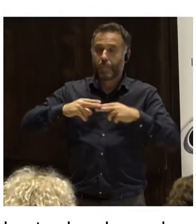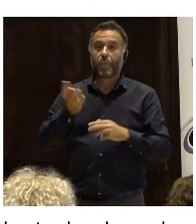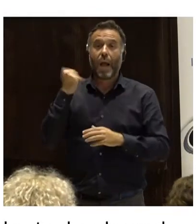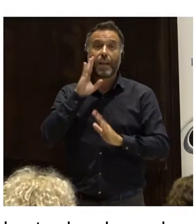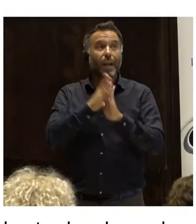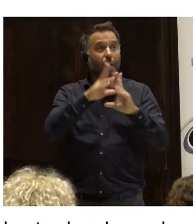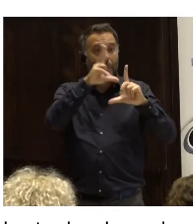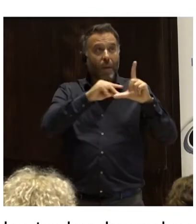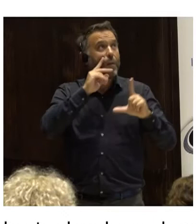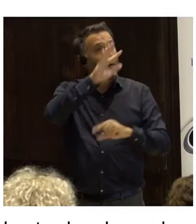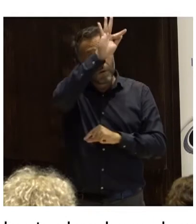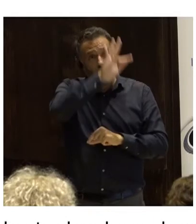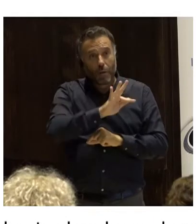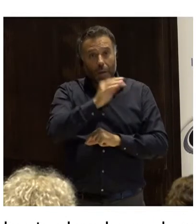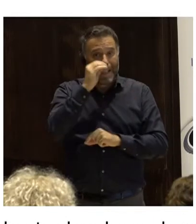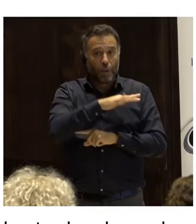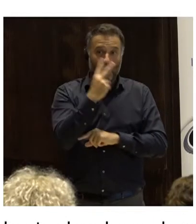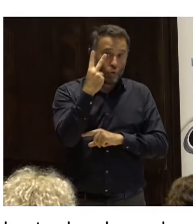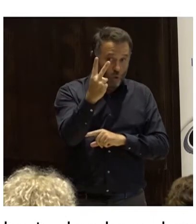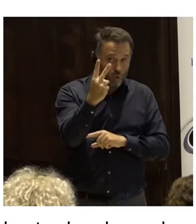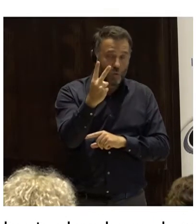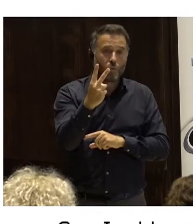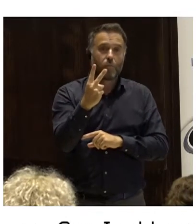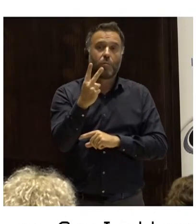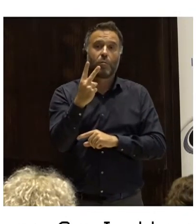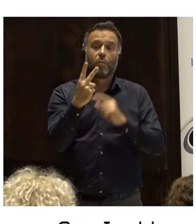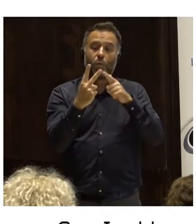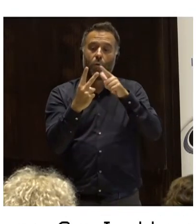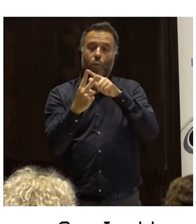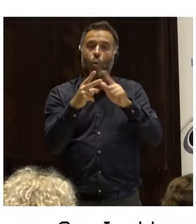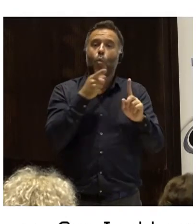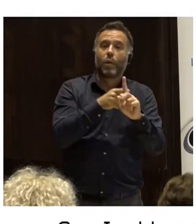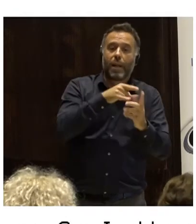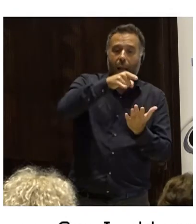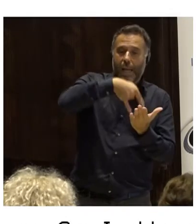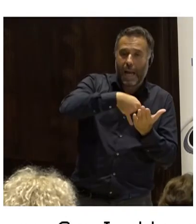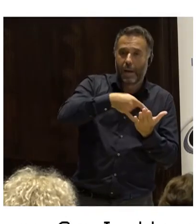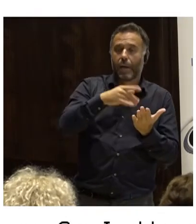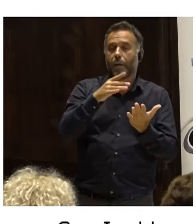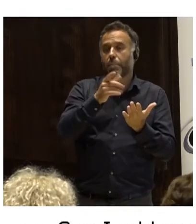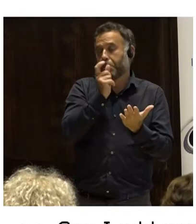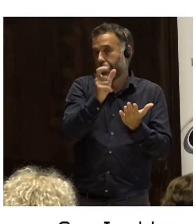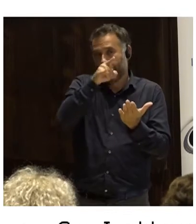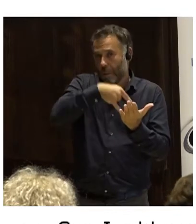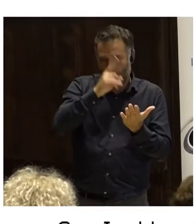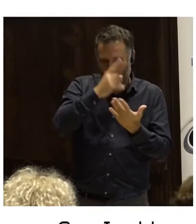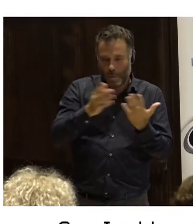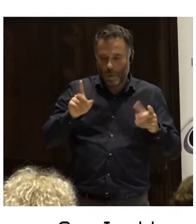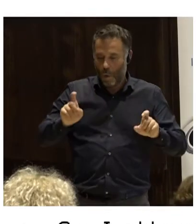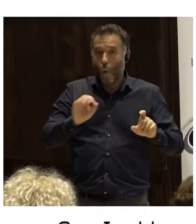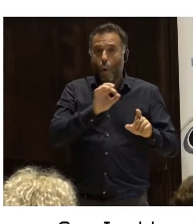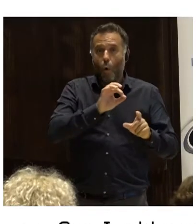use either scanning for accessing their with the switch, for accessing their communication aids,